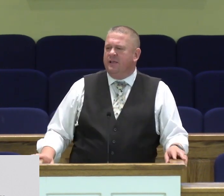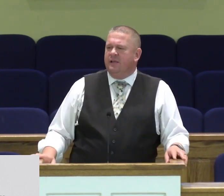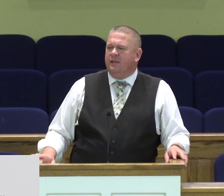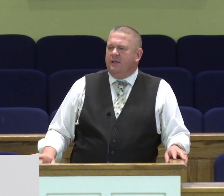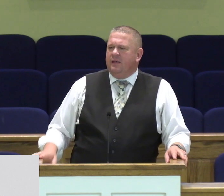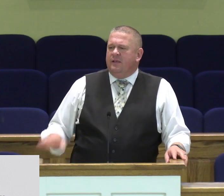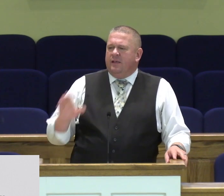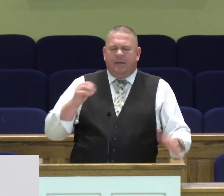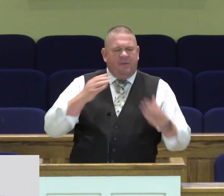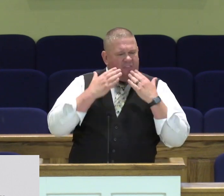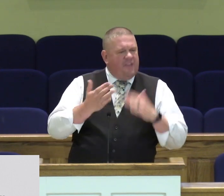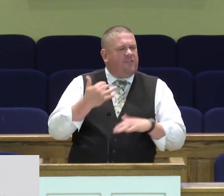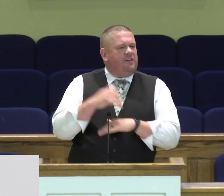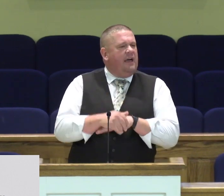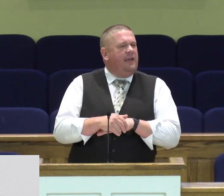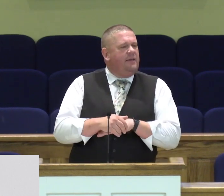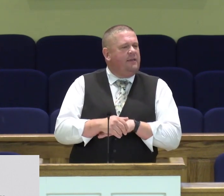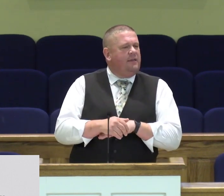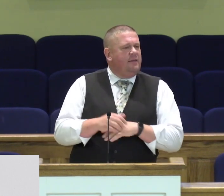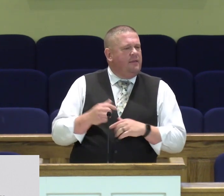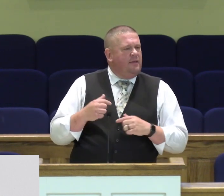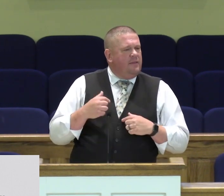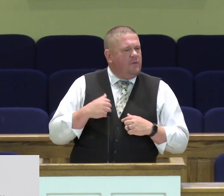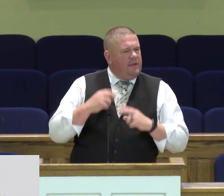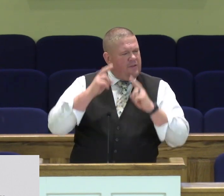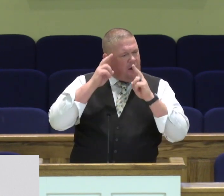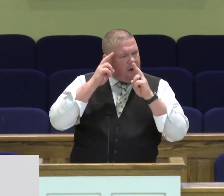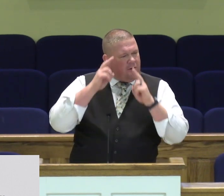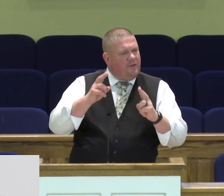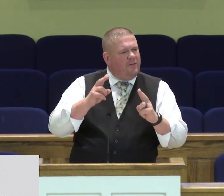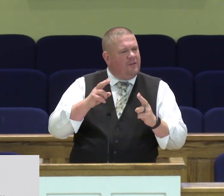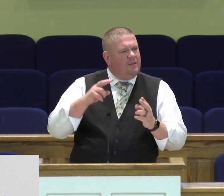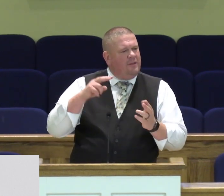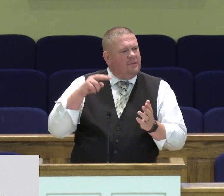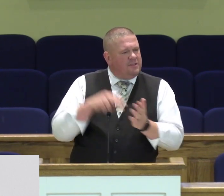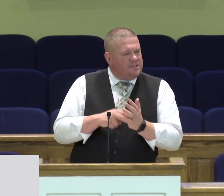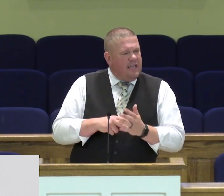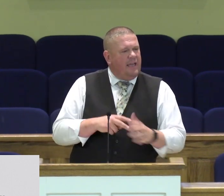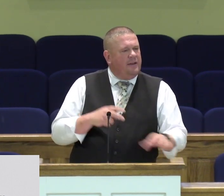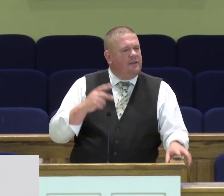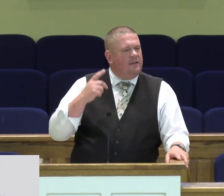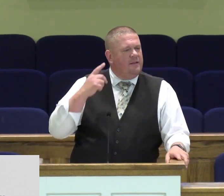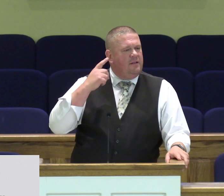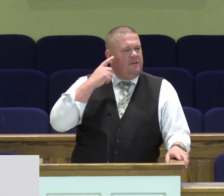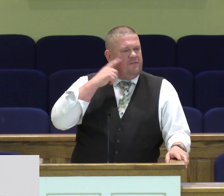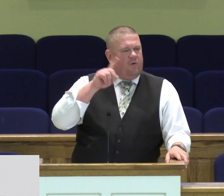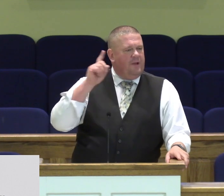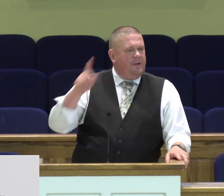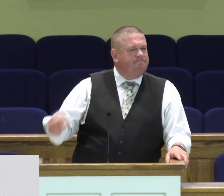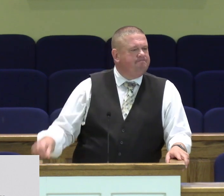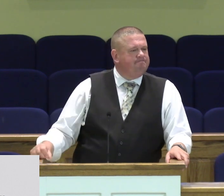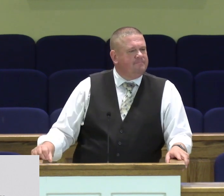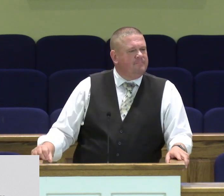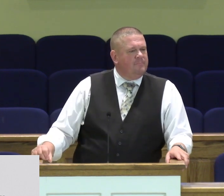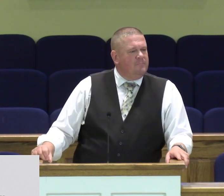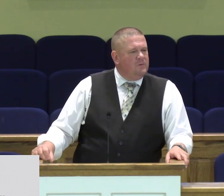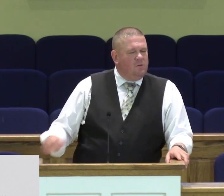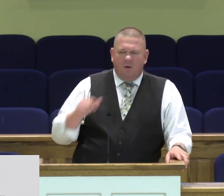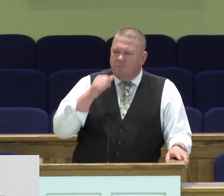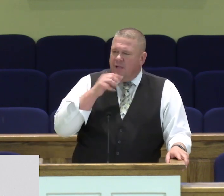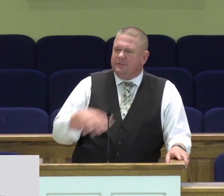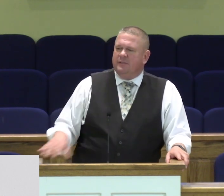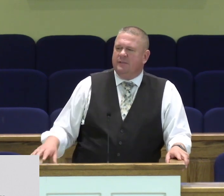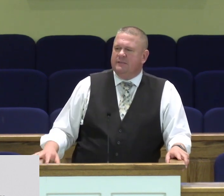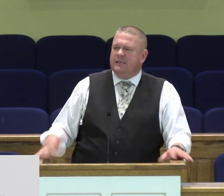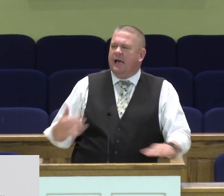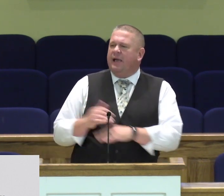saints, and to be thankful tonight that we have the honor to stand for him. What